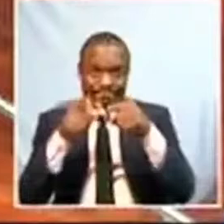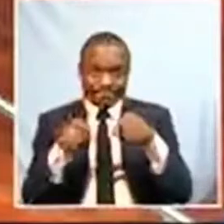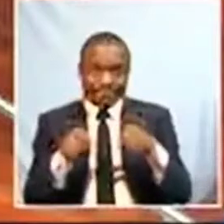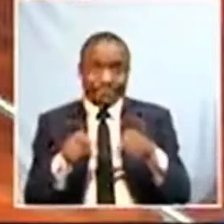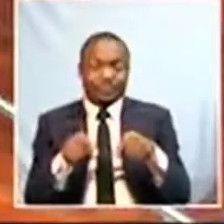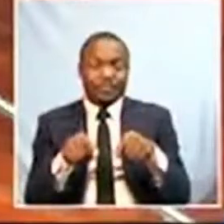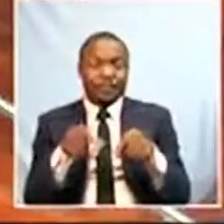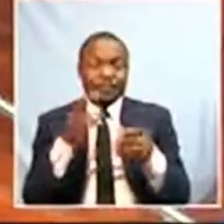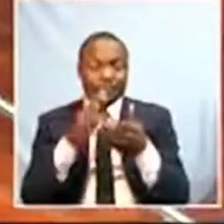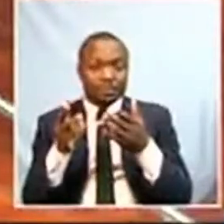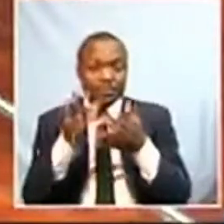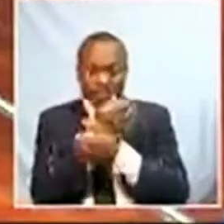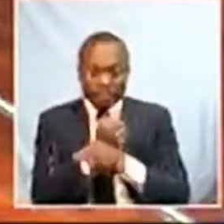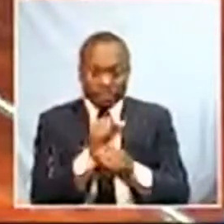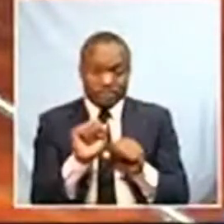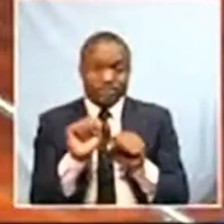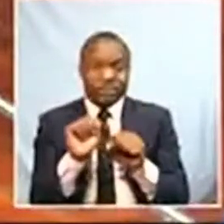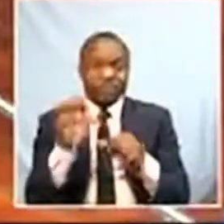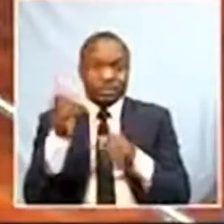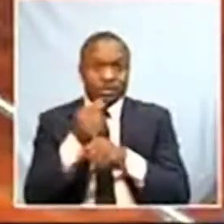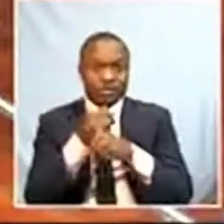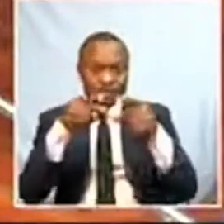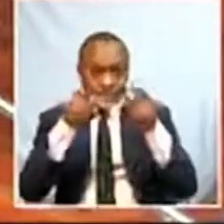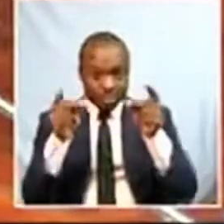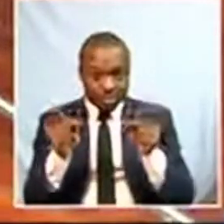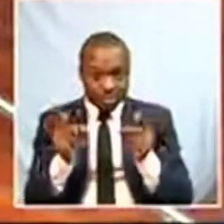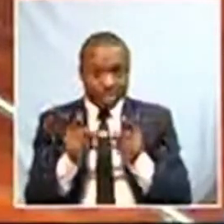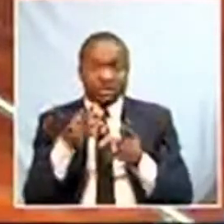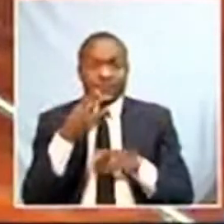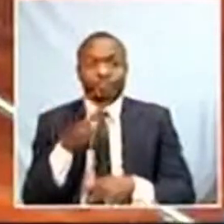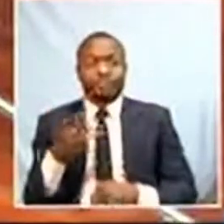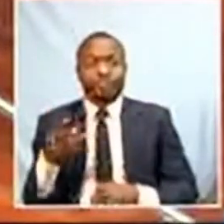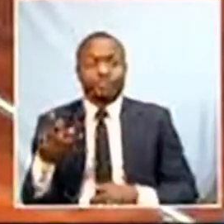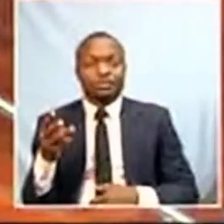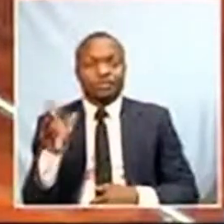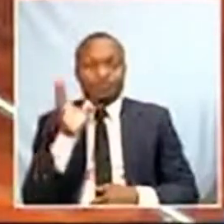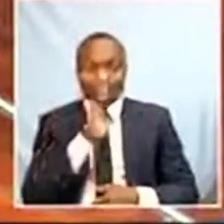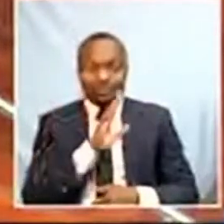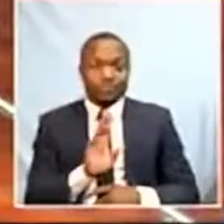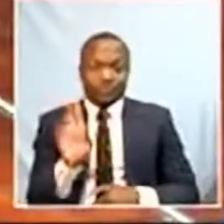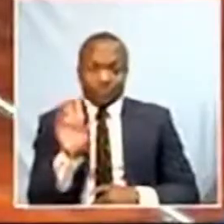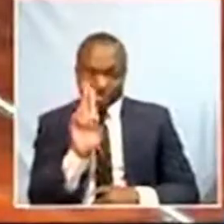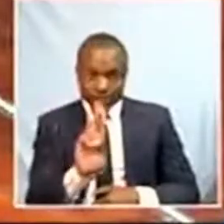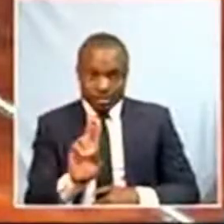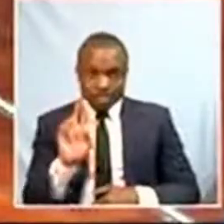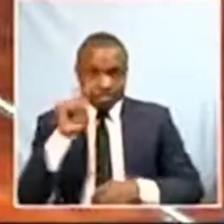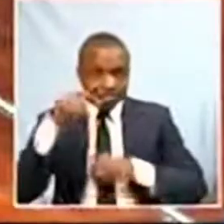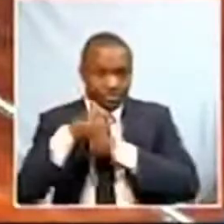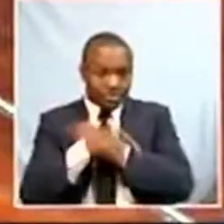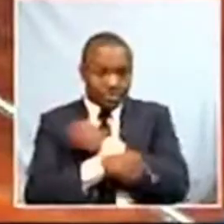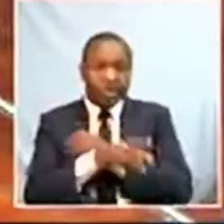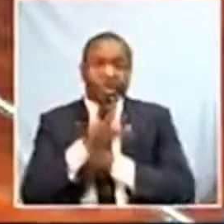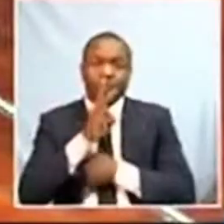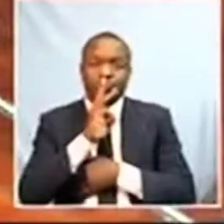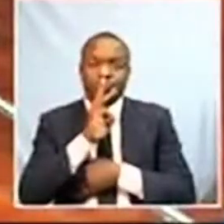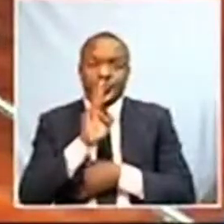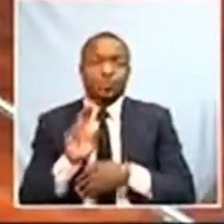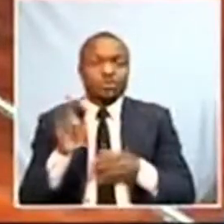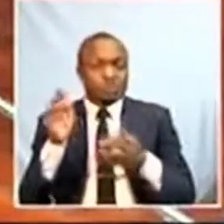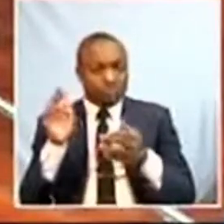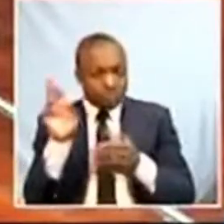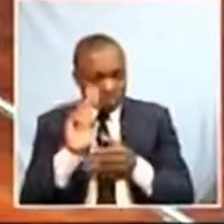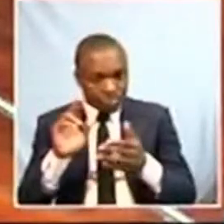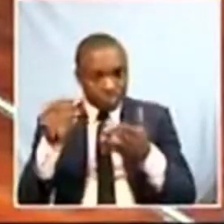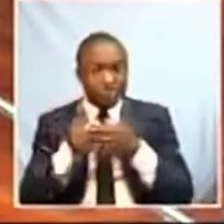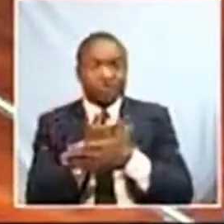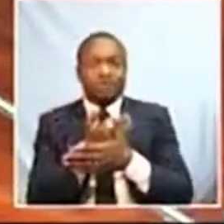and the matter was resolved by taking possession of the material on site, which has since been utilized to drill the boreholes using the newly